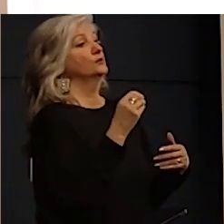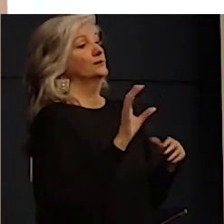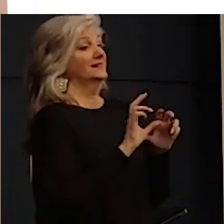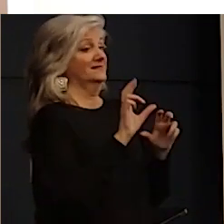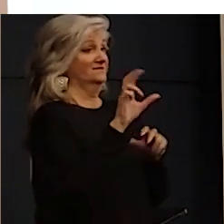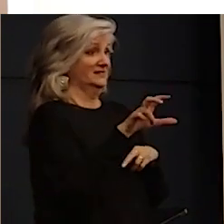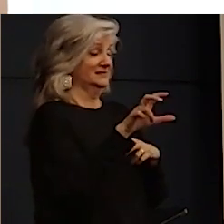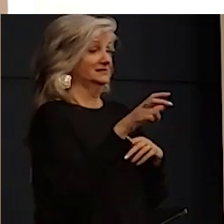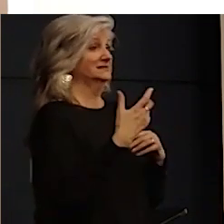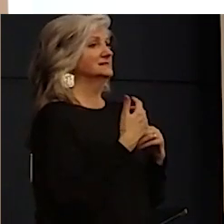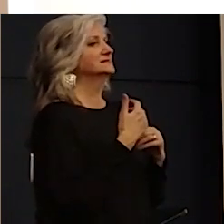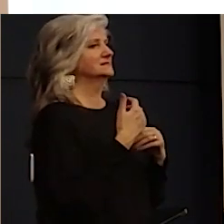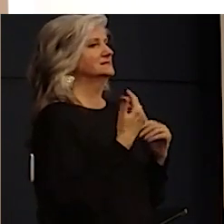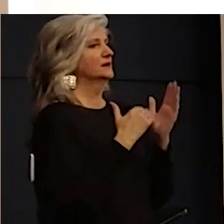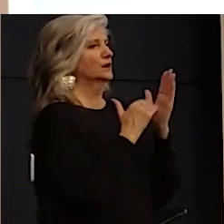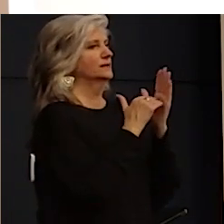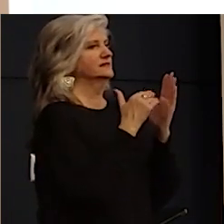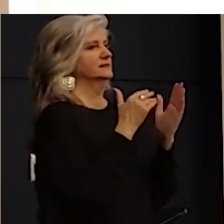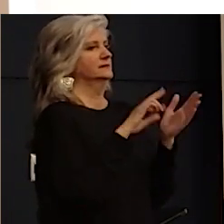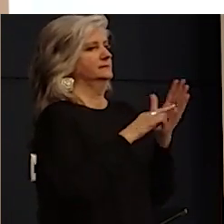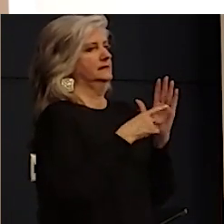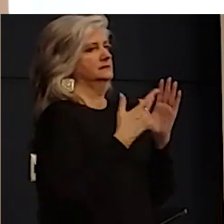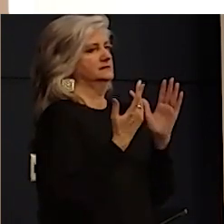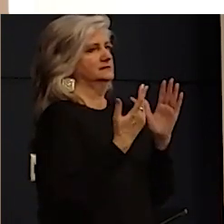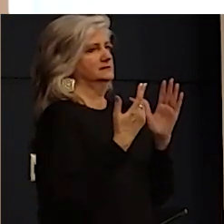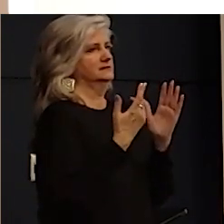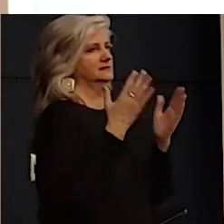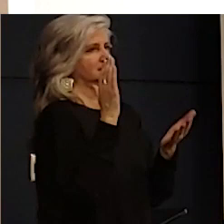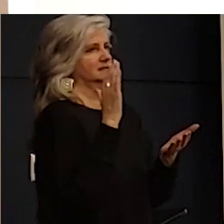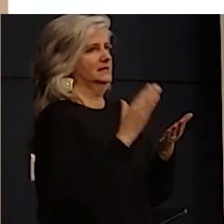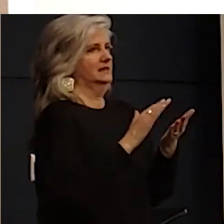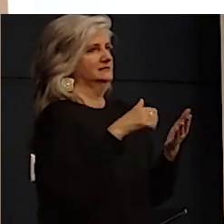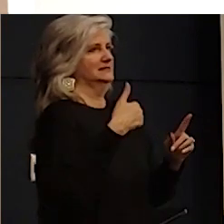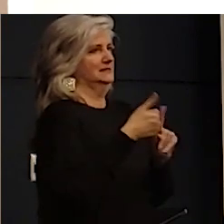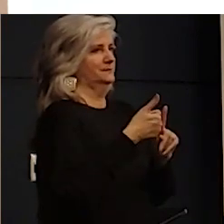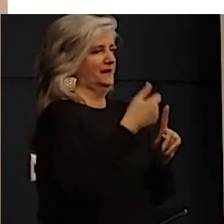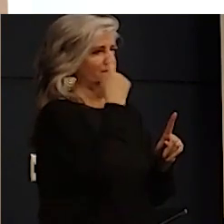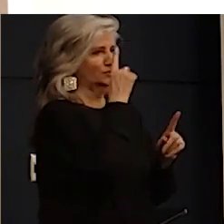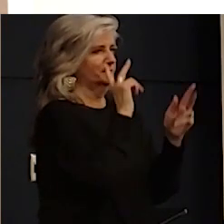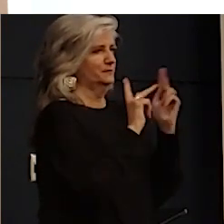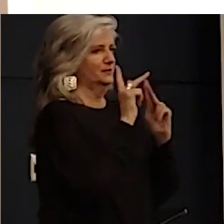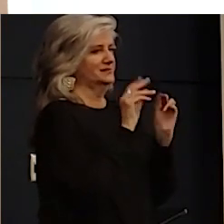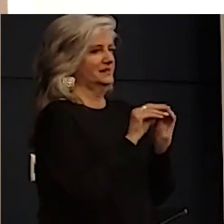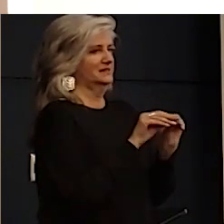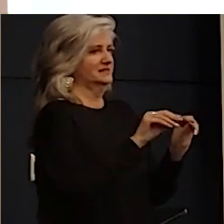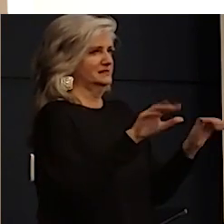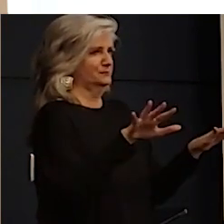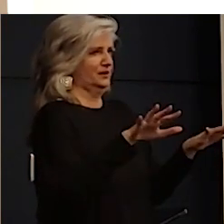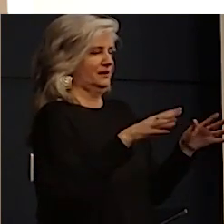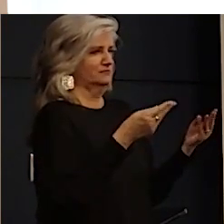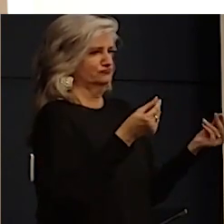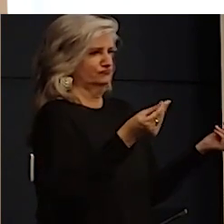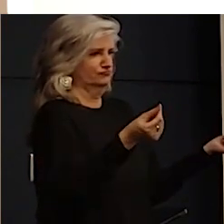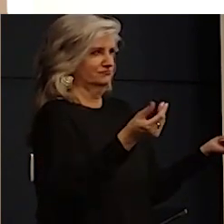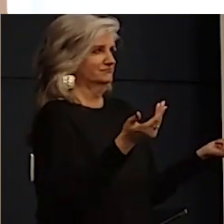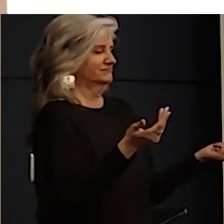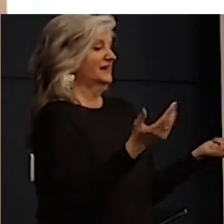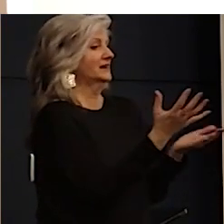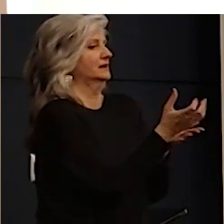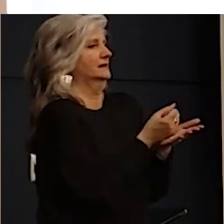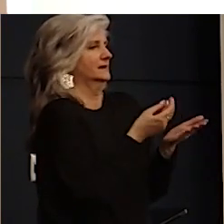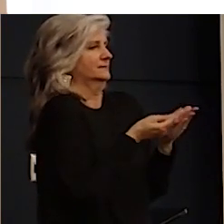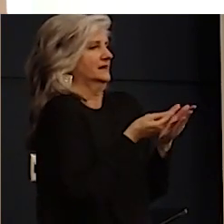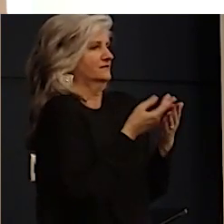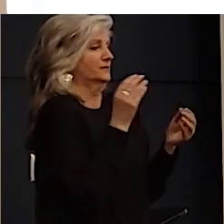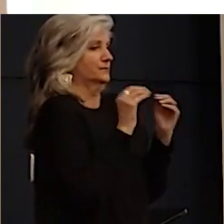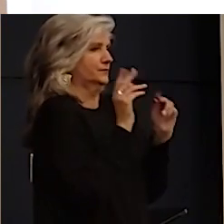investment, it often means less of an immediate bill impact for folks because they can spread out those costs over more folks. So that is a